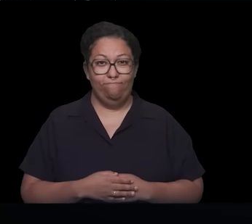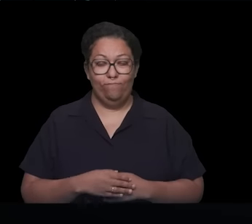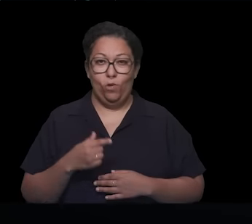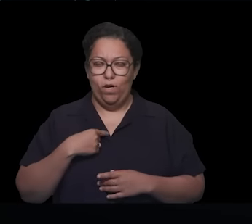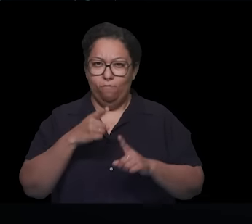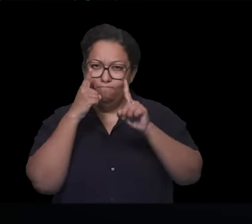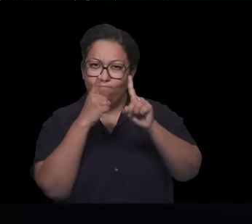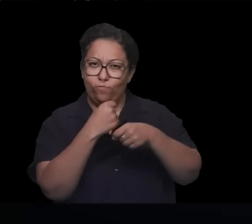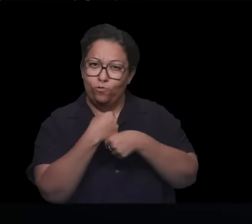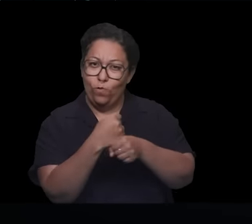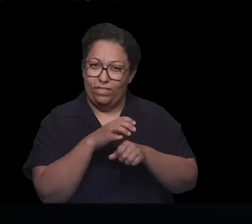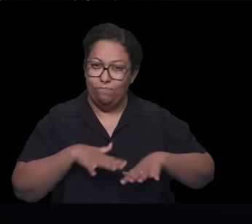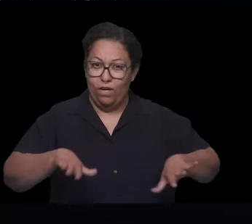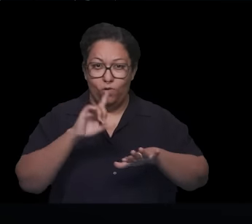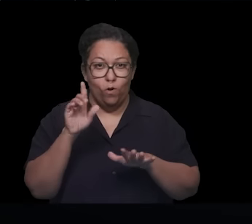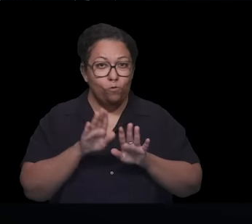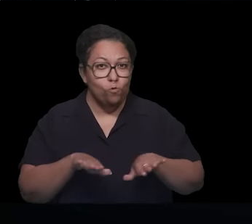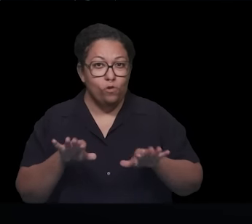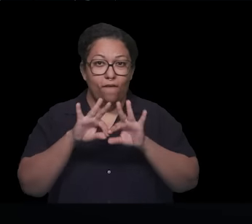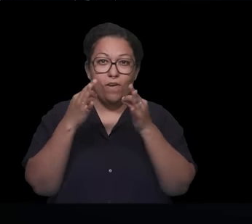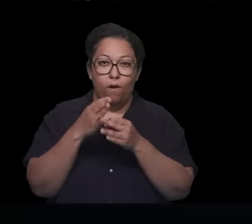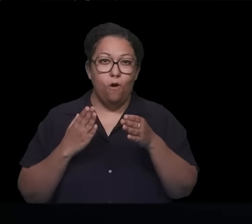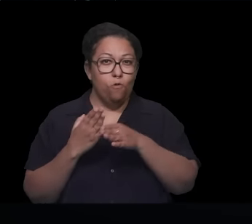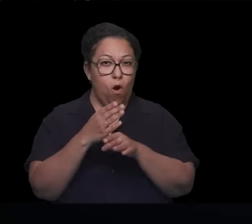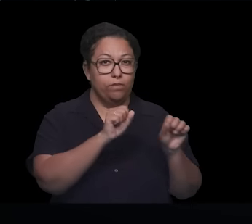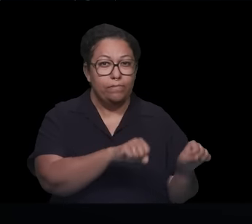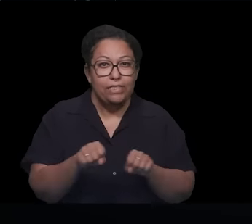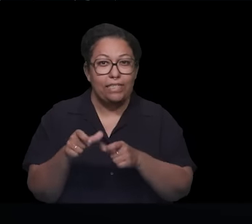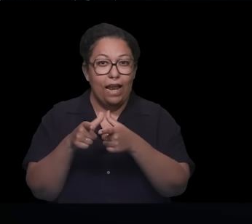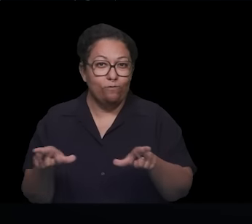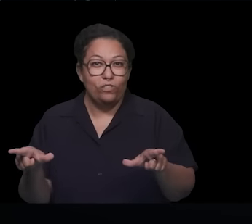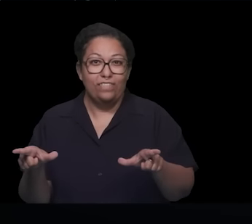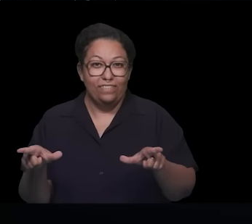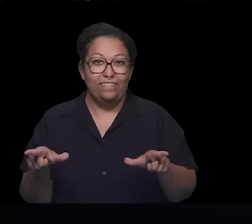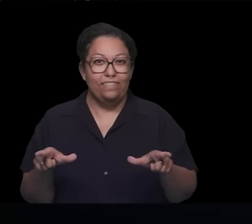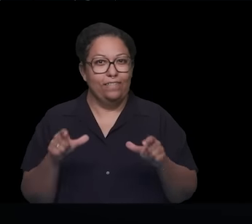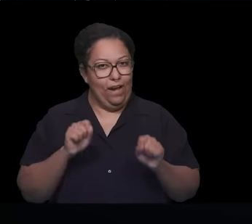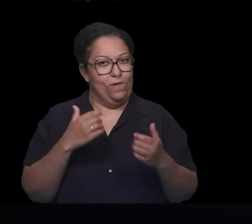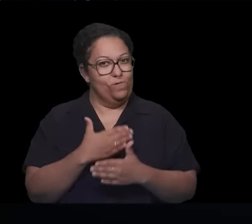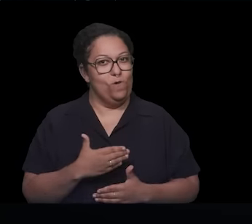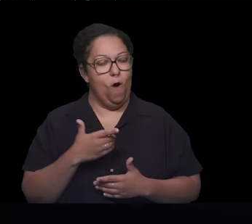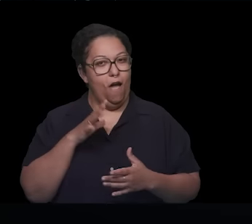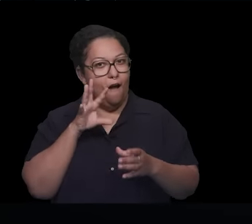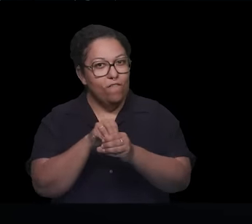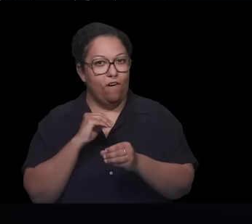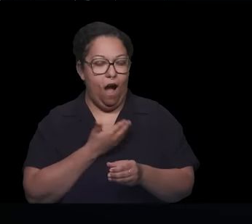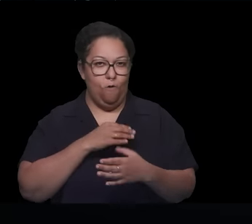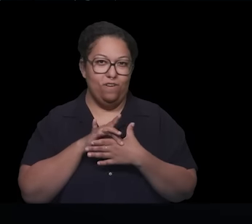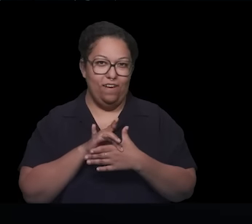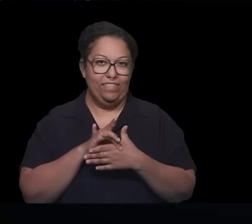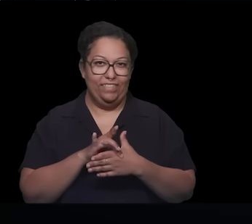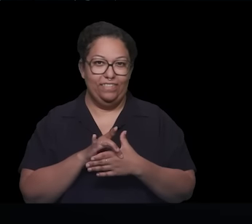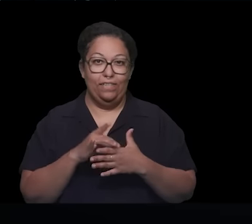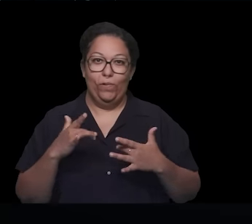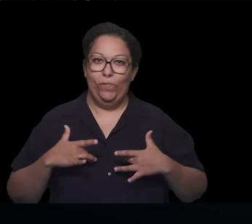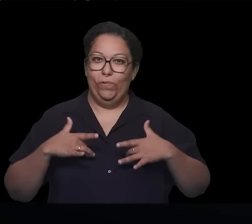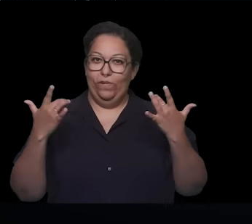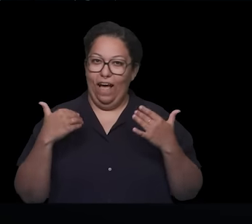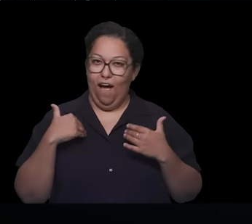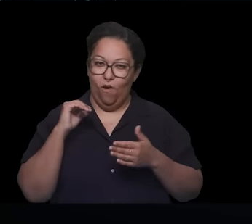We strive to create a space where children and families across abilities and languages can enjoy and engage with our content.